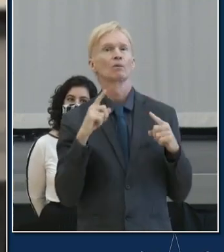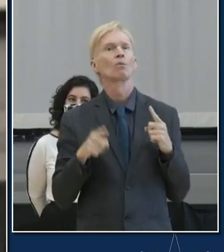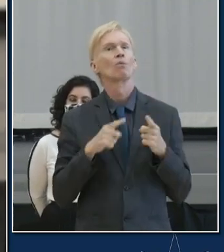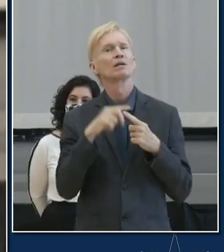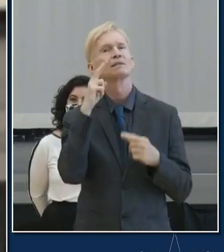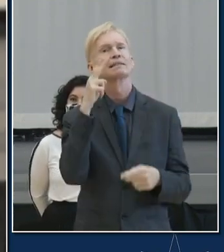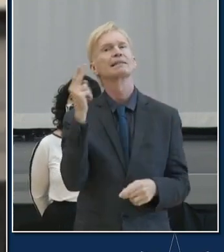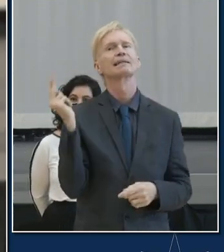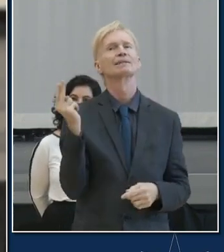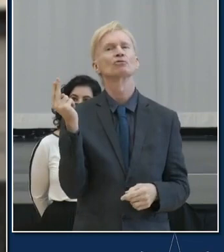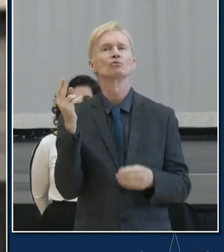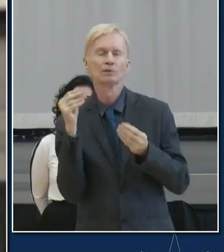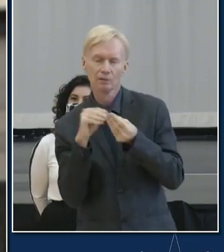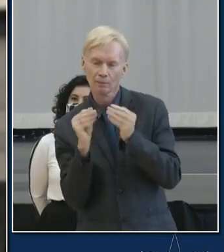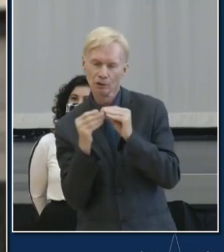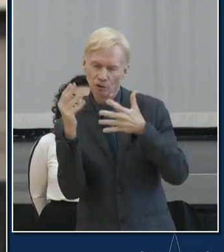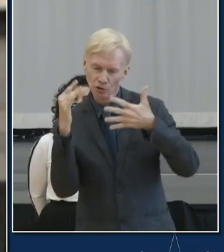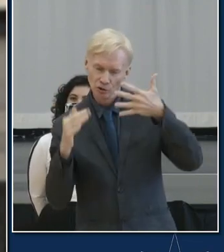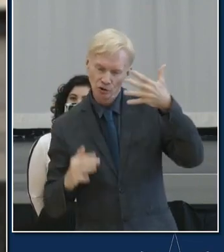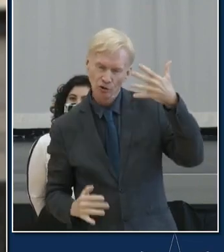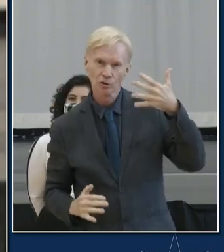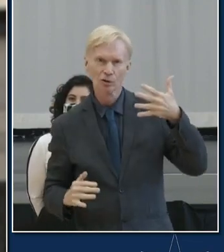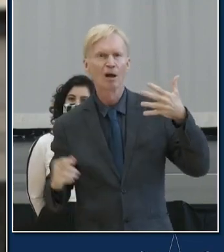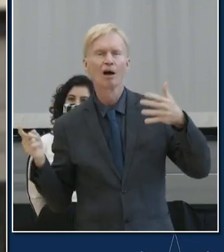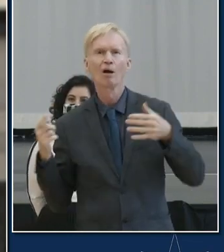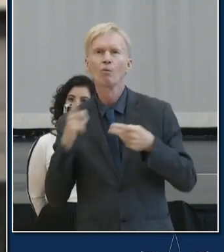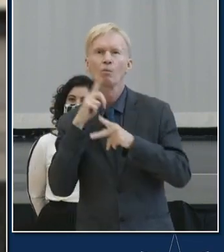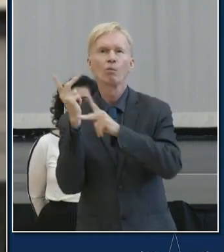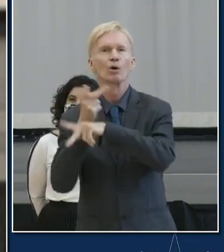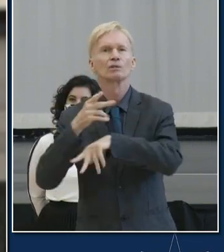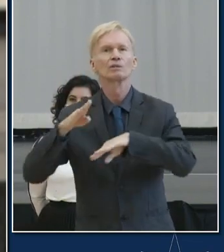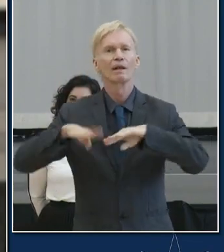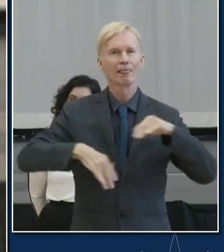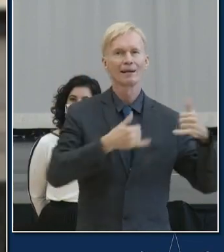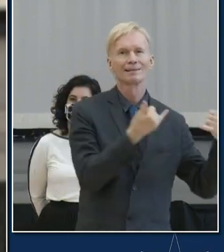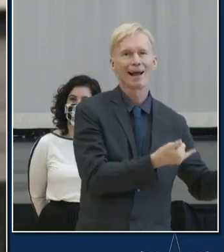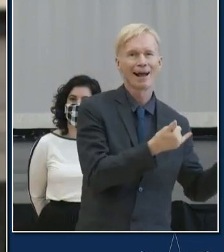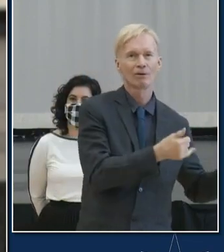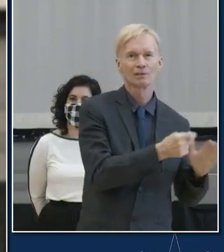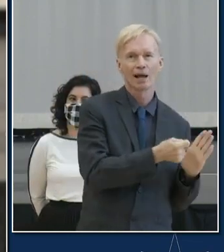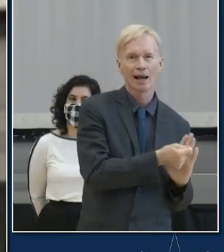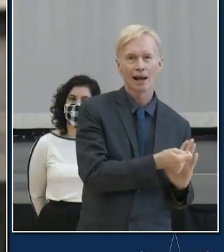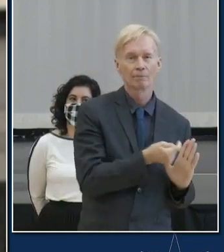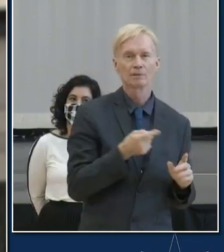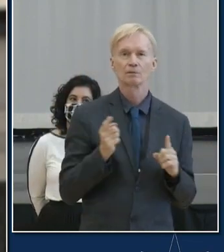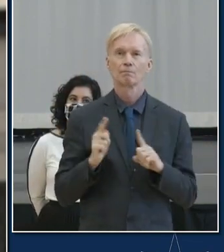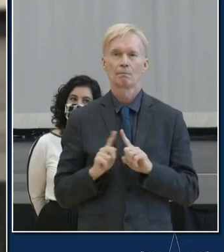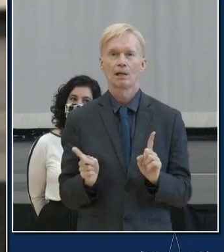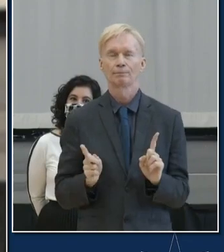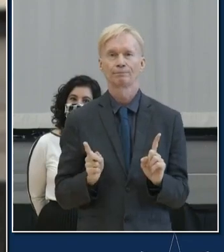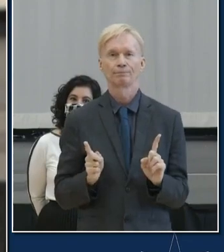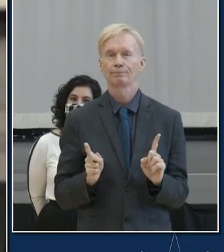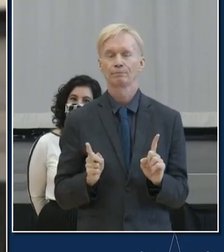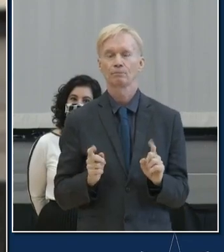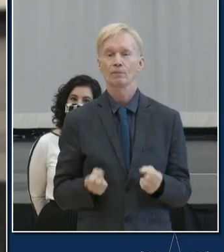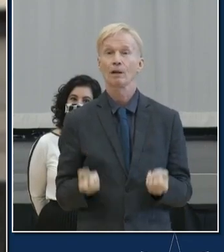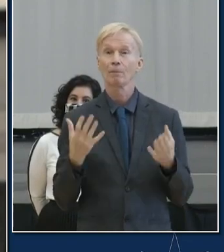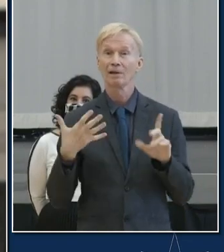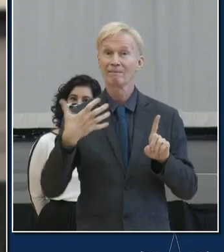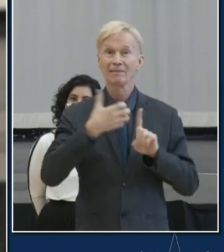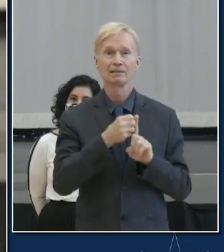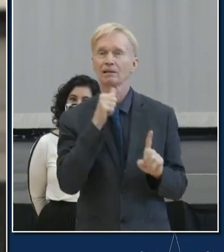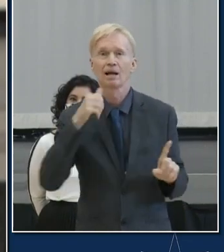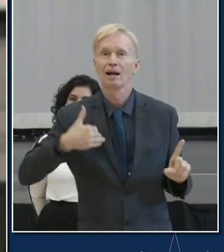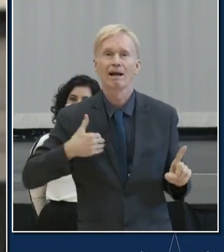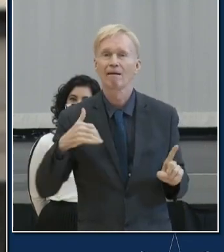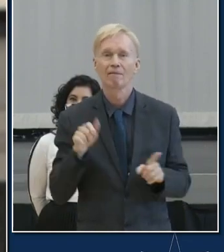rates, percent positivity, was actually higher than it is right now. And we didn't have the level of vaccination that